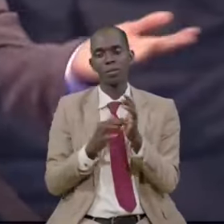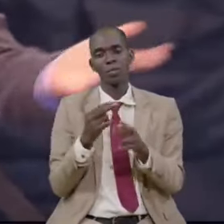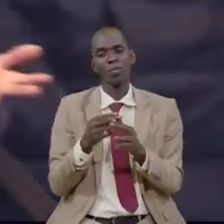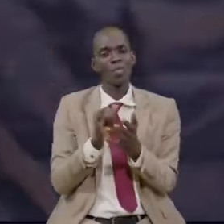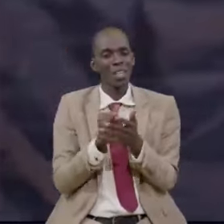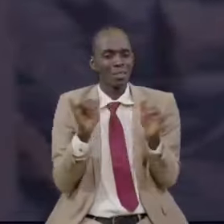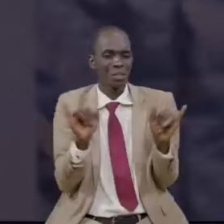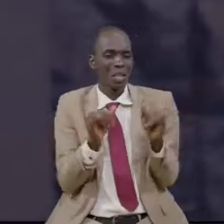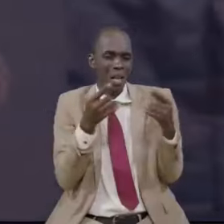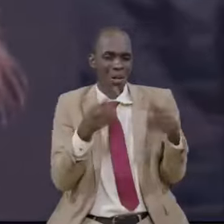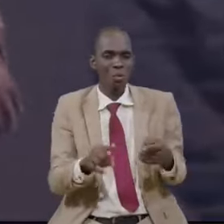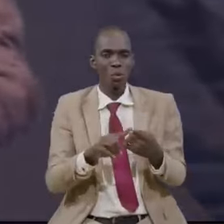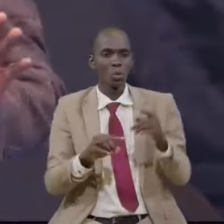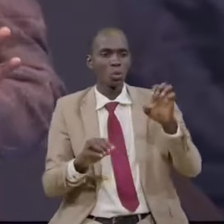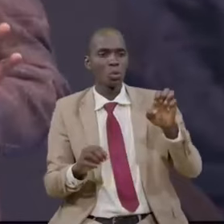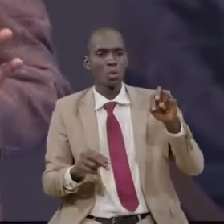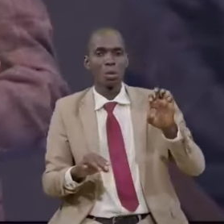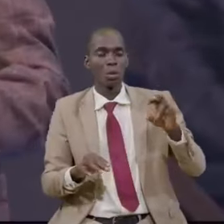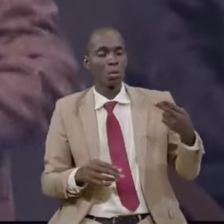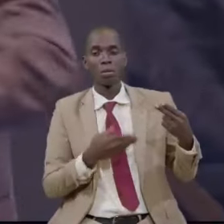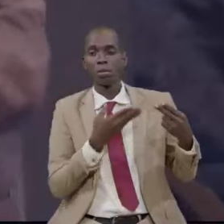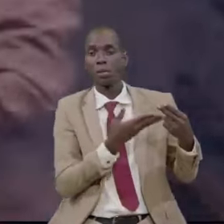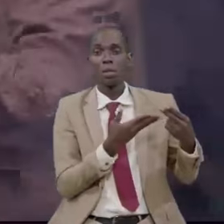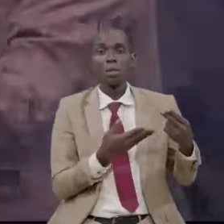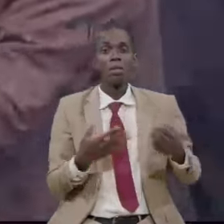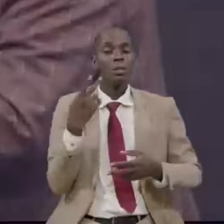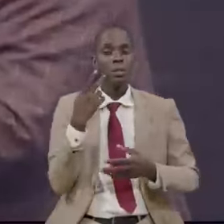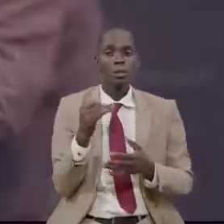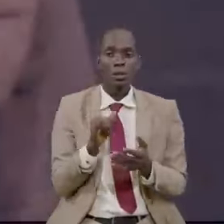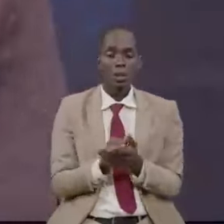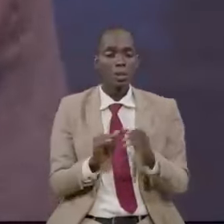saw the other people doing whatever they wanted to do, and he now